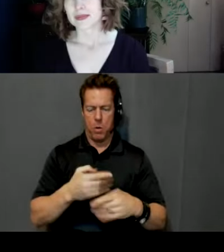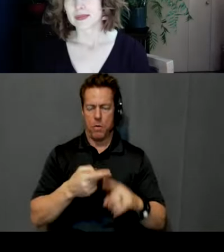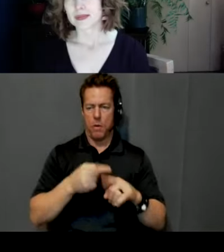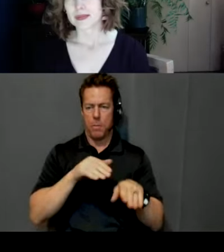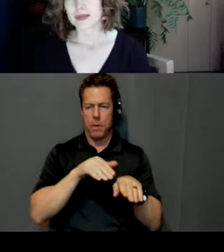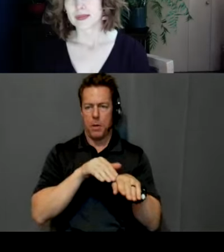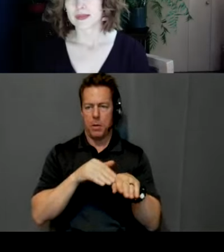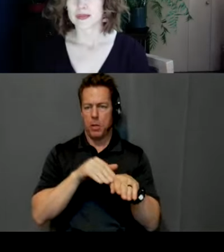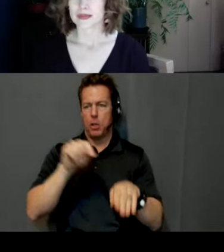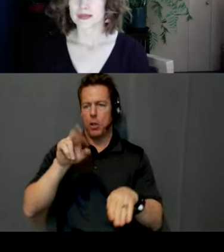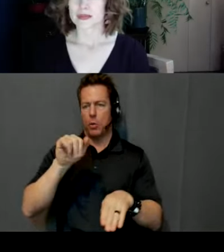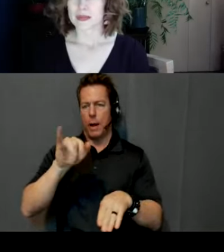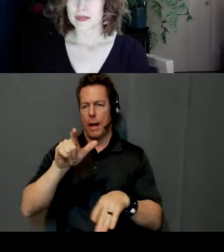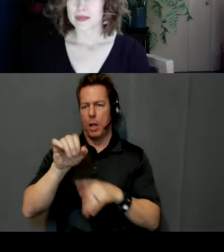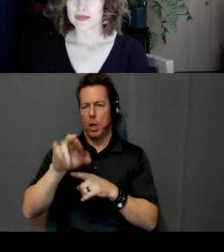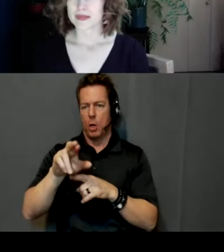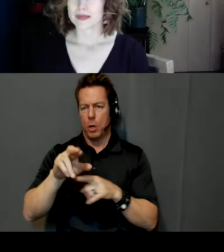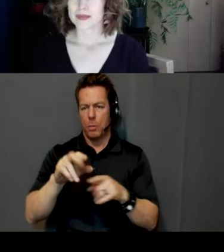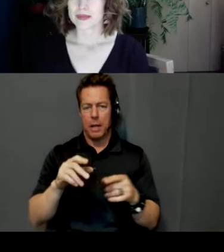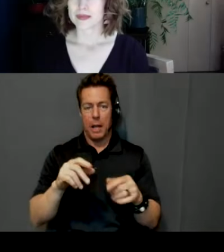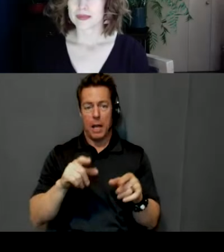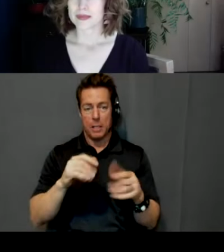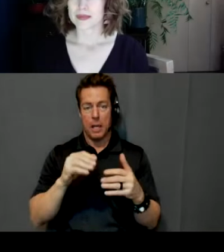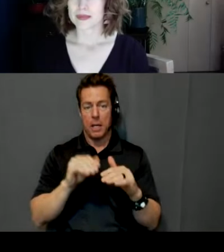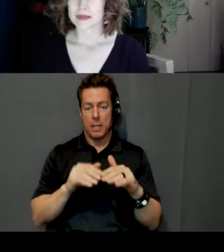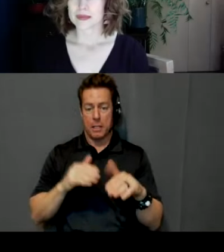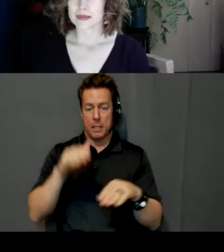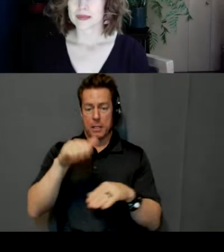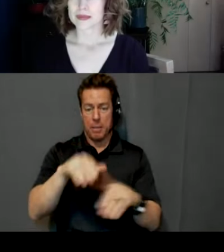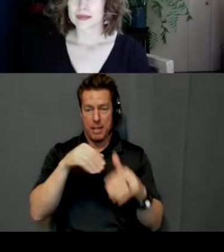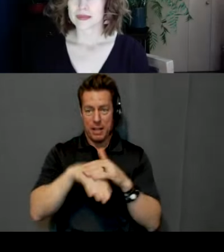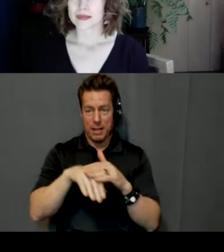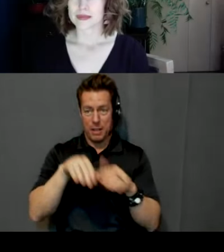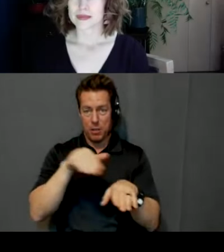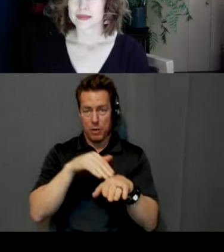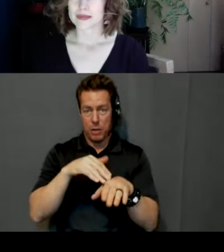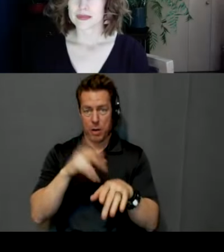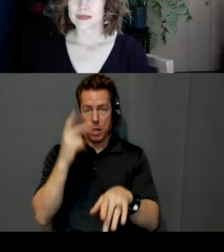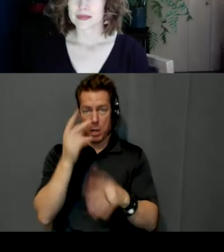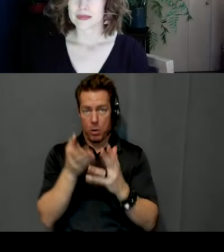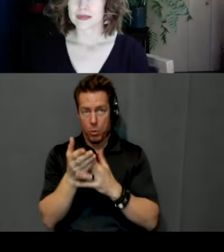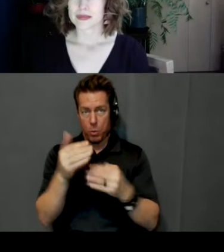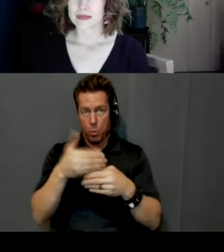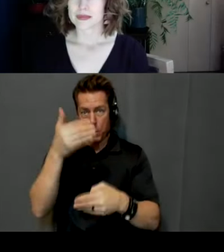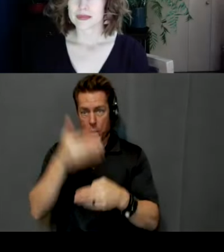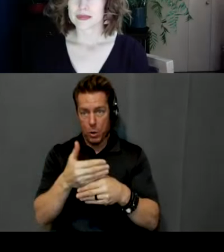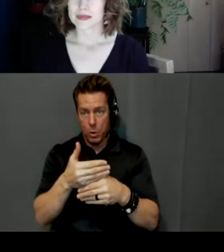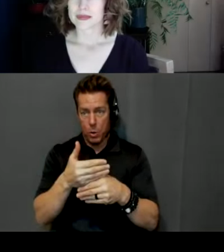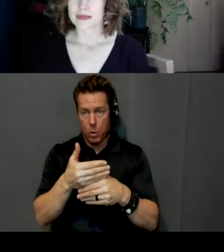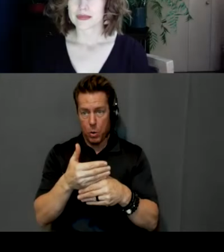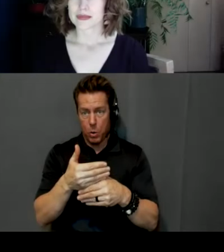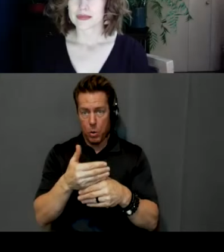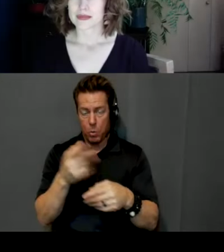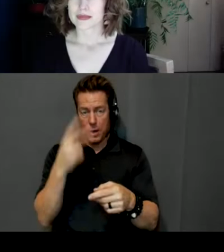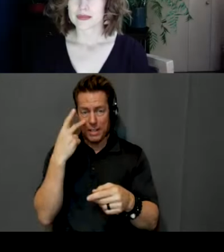trailer, but as I step into the trailer and I look through the window, what I'm seeing through the window is